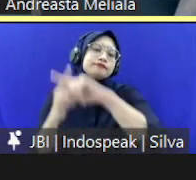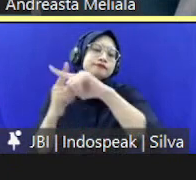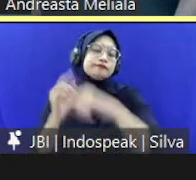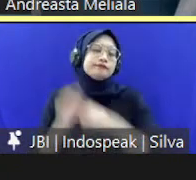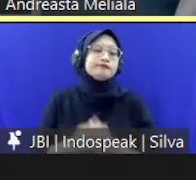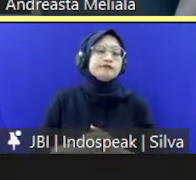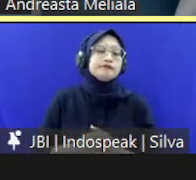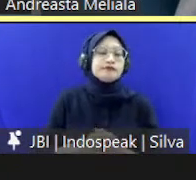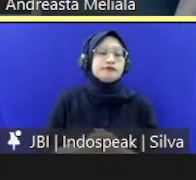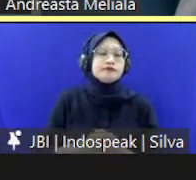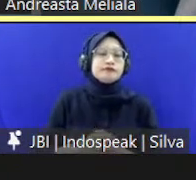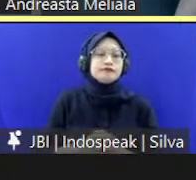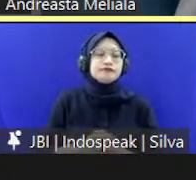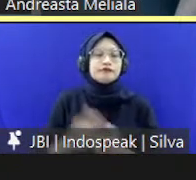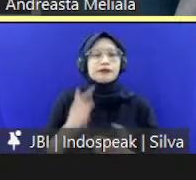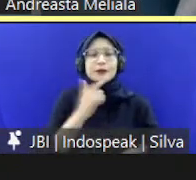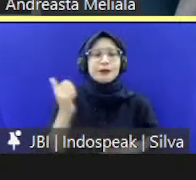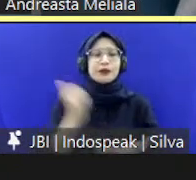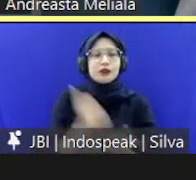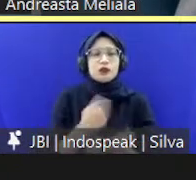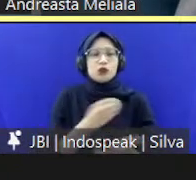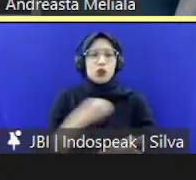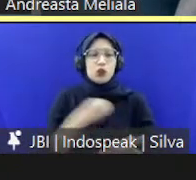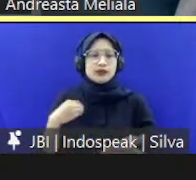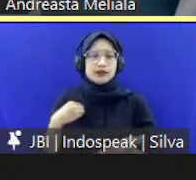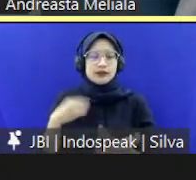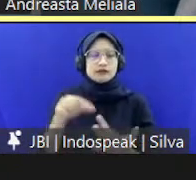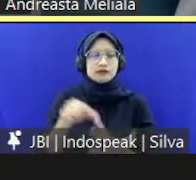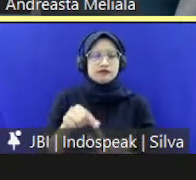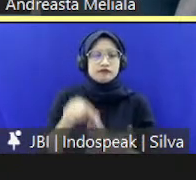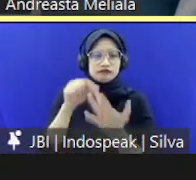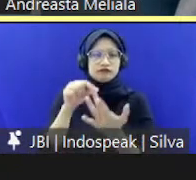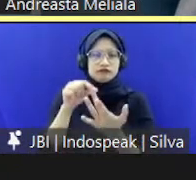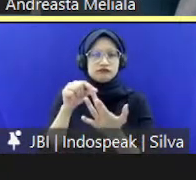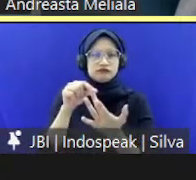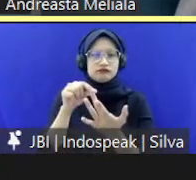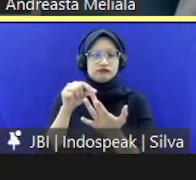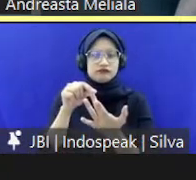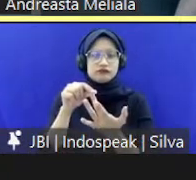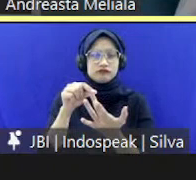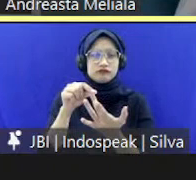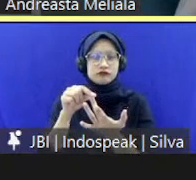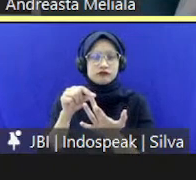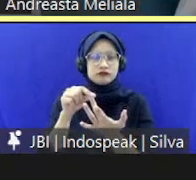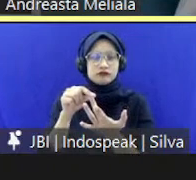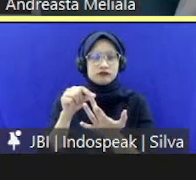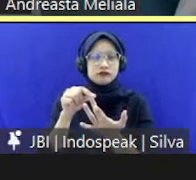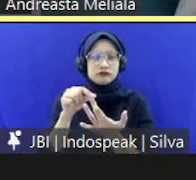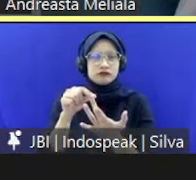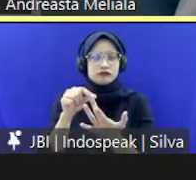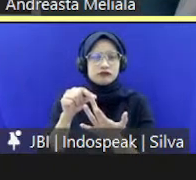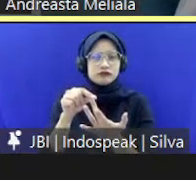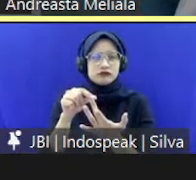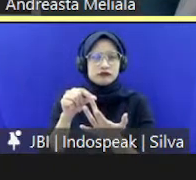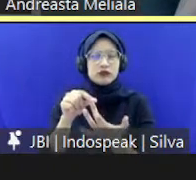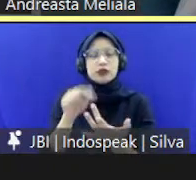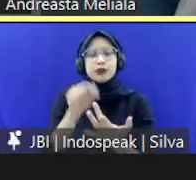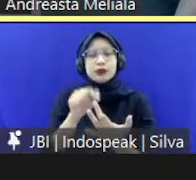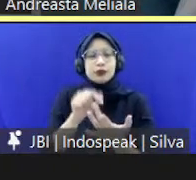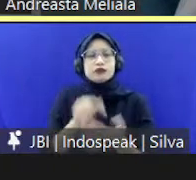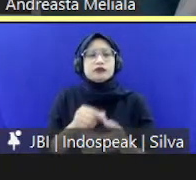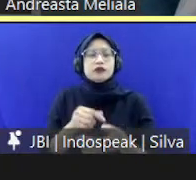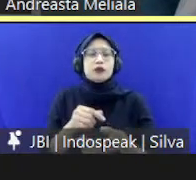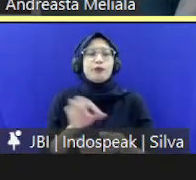specialists, we can see it is happened in a lot of areas in Indonesia. And the result,